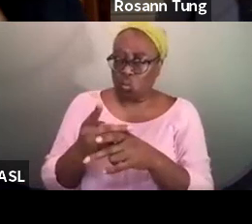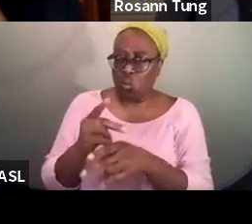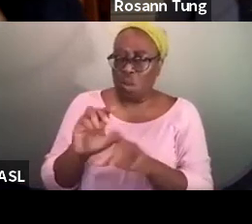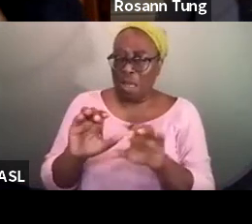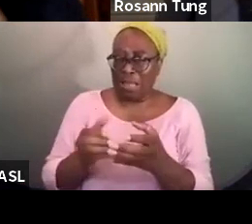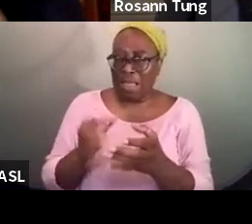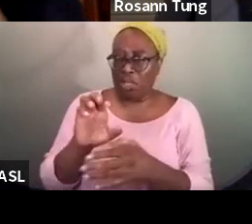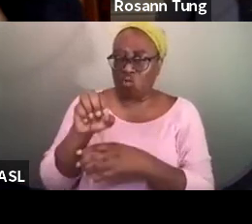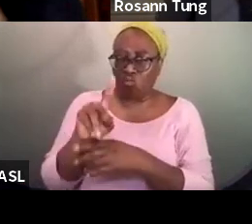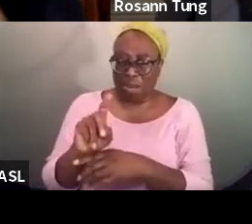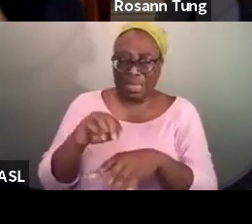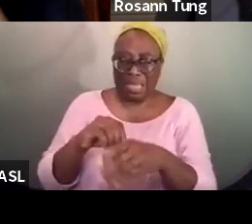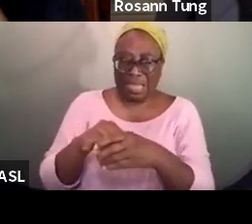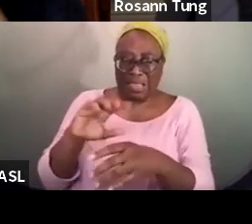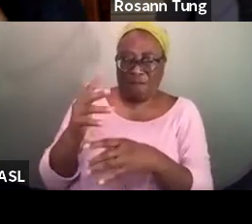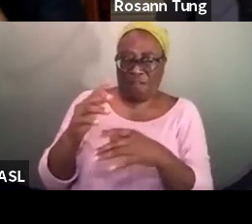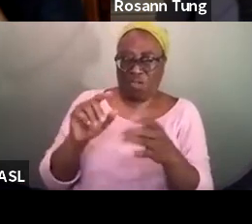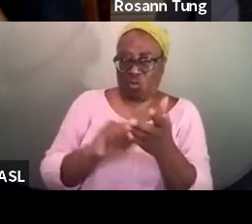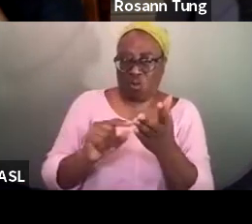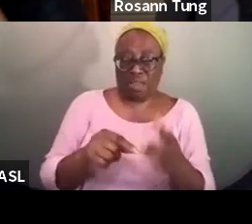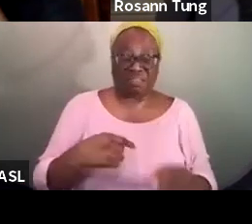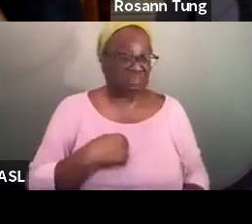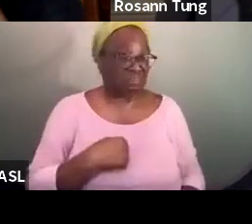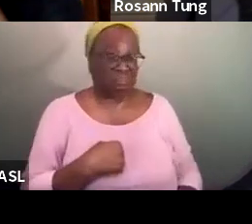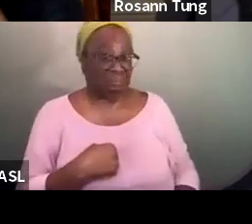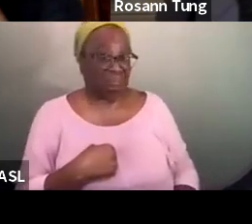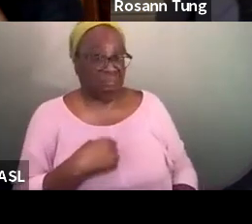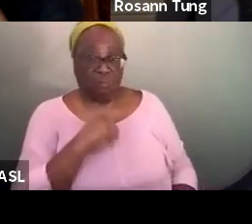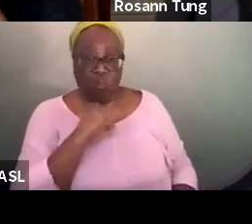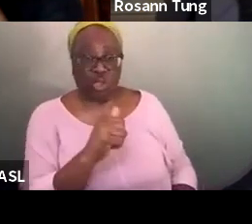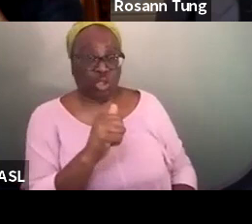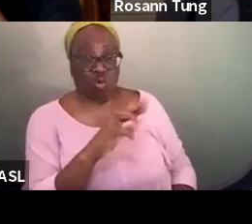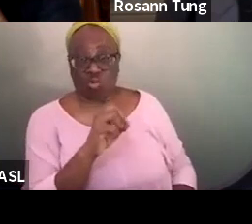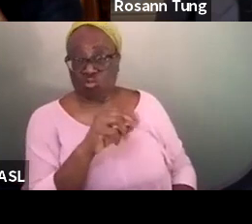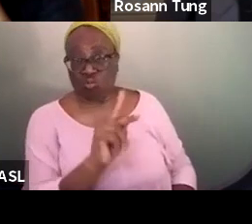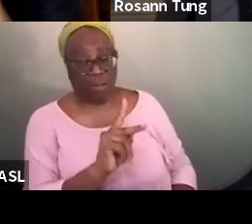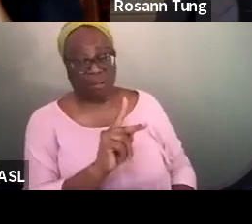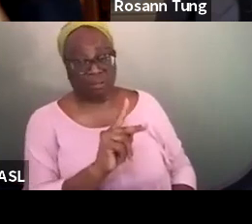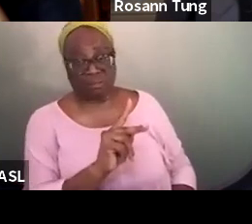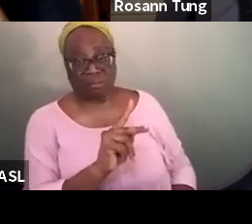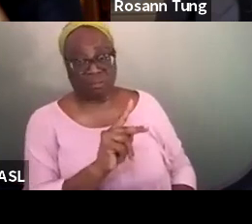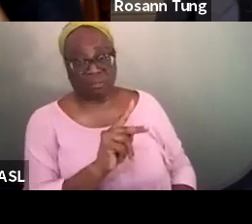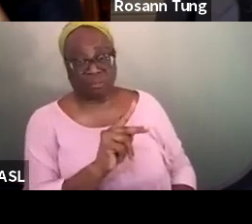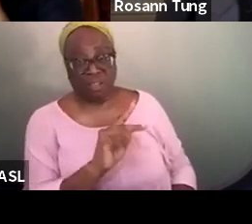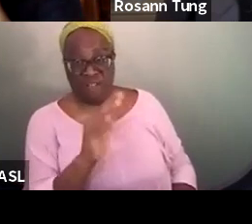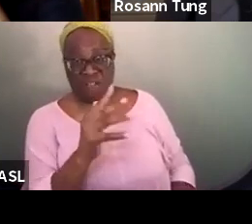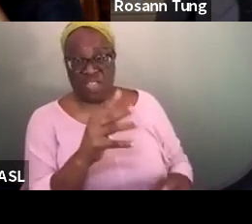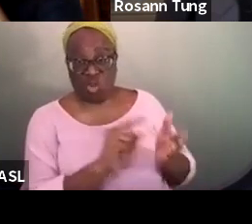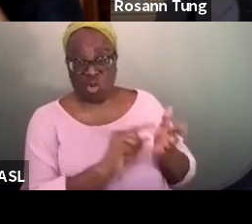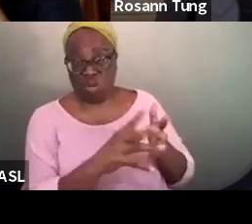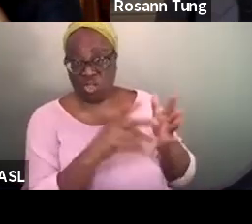We don't rank our 5th graders, so we don't do it at all. I would say the district,